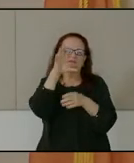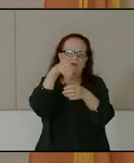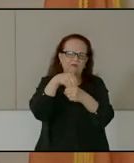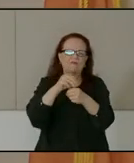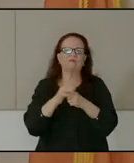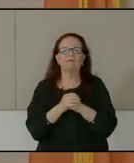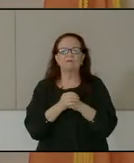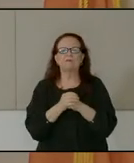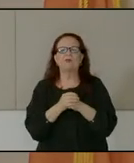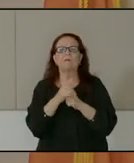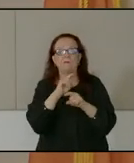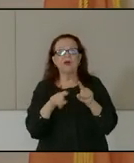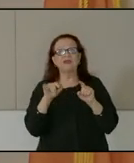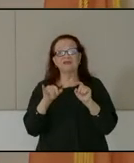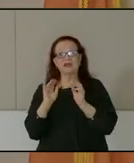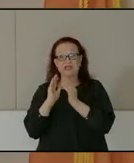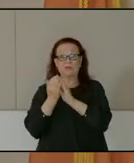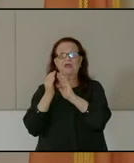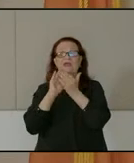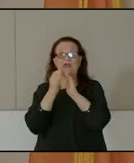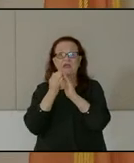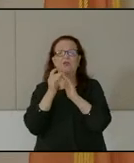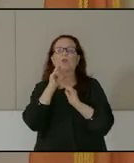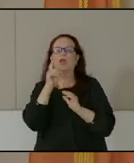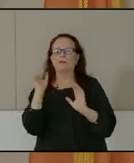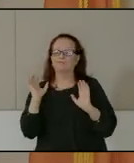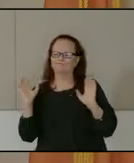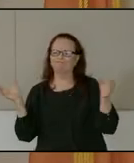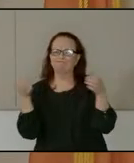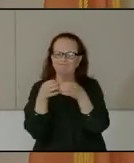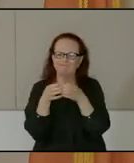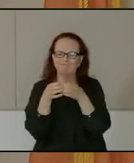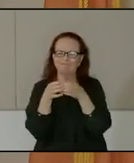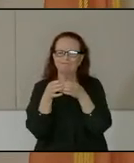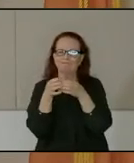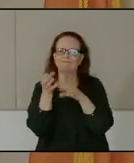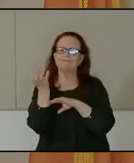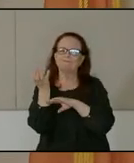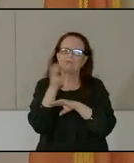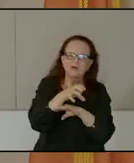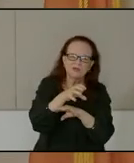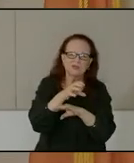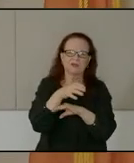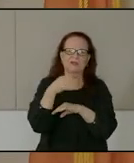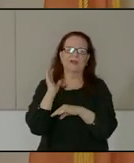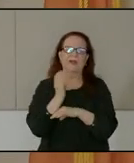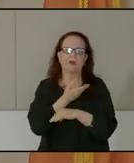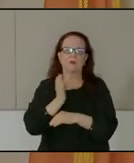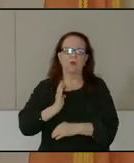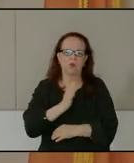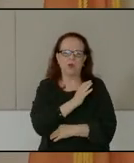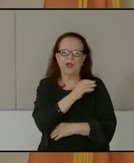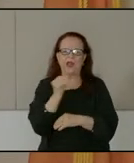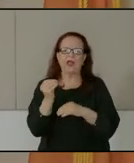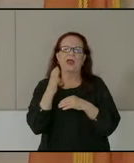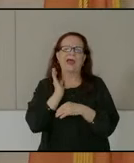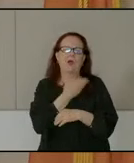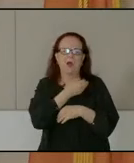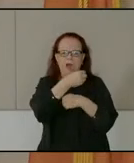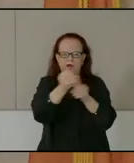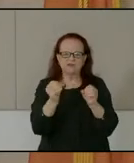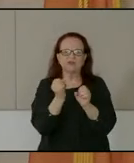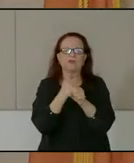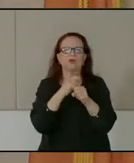think it's the community that came together to make sure that they compelled our office and the board to make sure that this